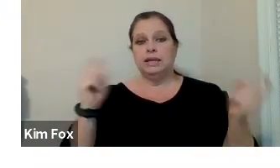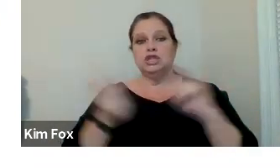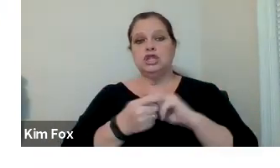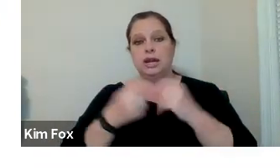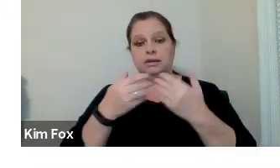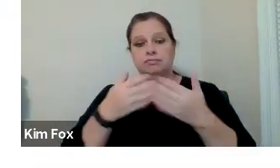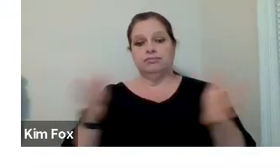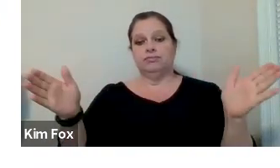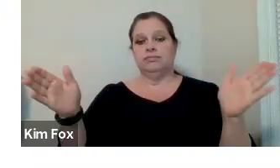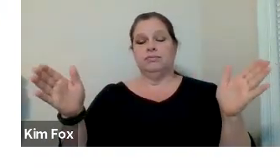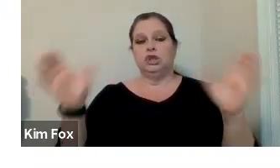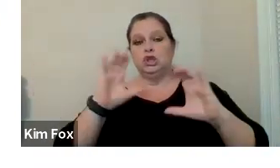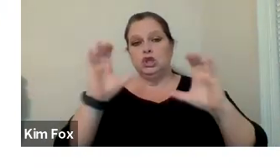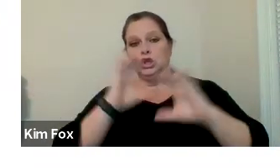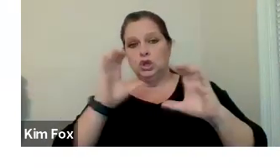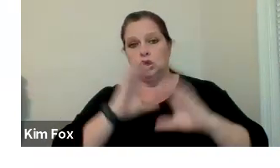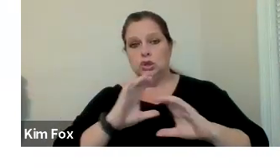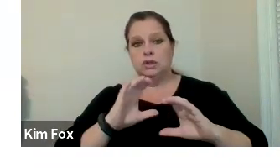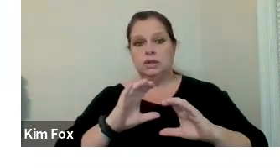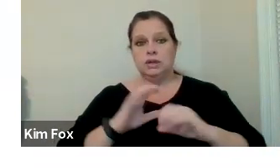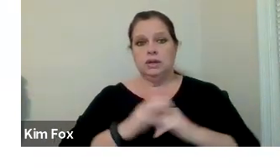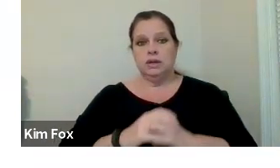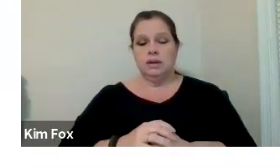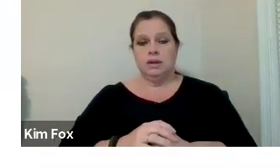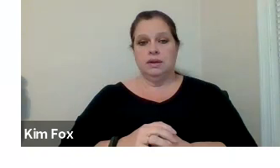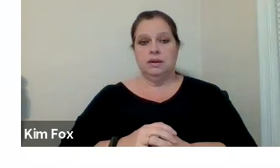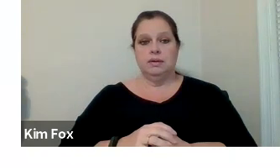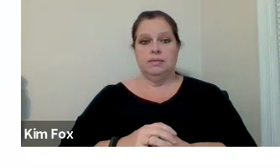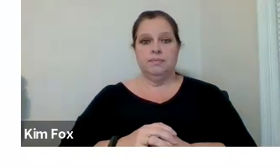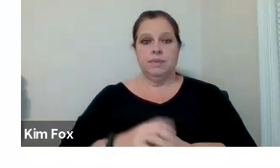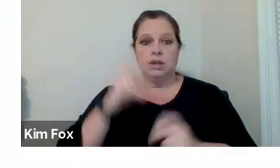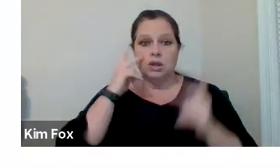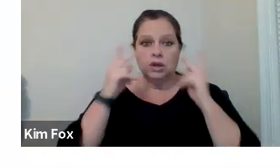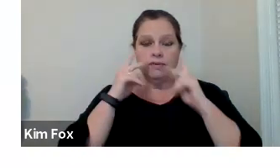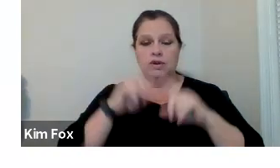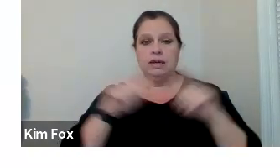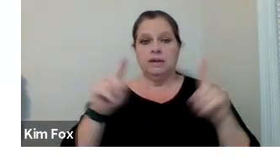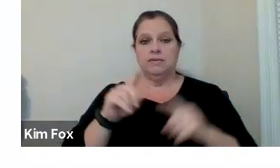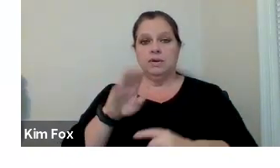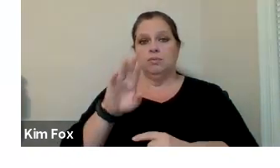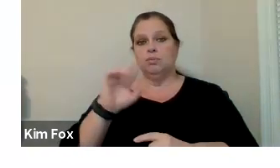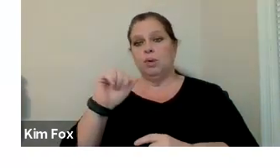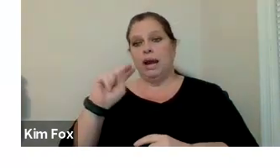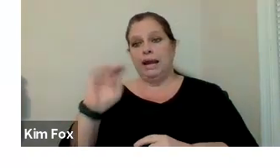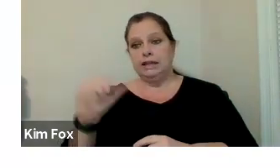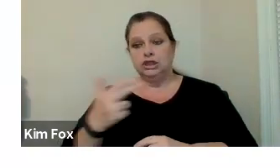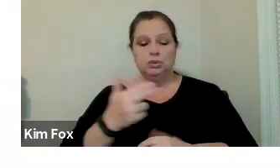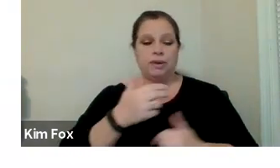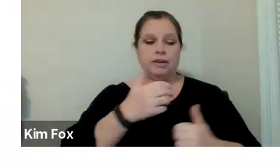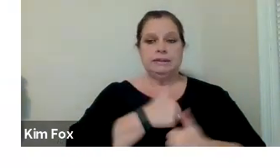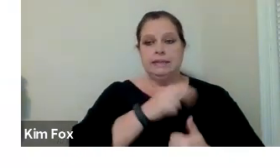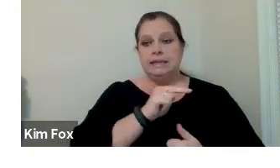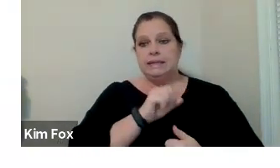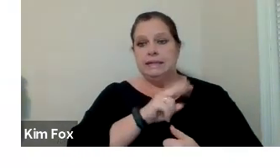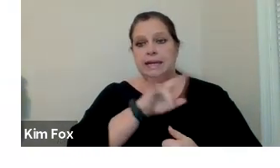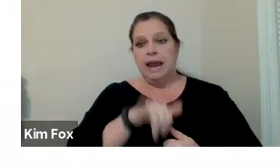scope in your research by looking for the branch if you're a dependent of